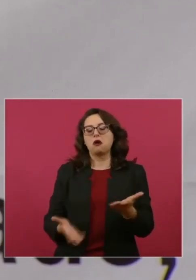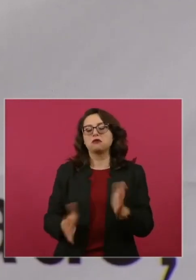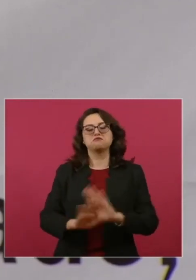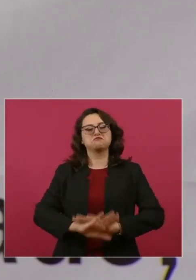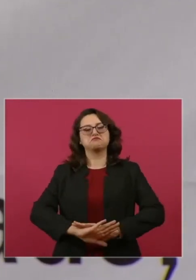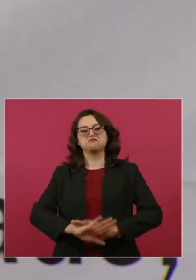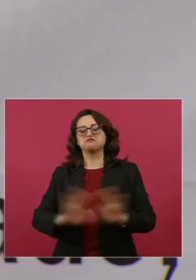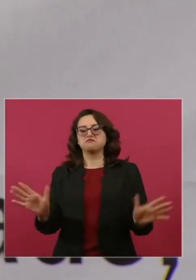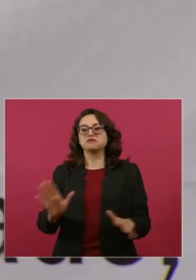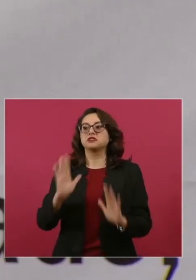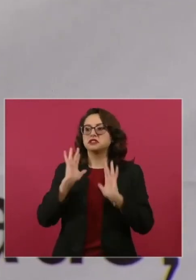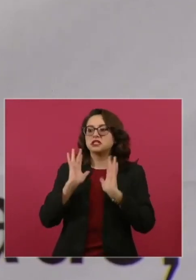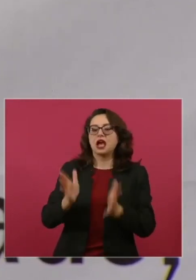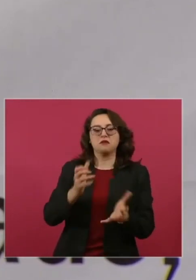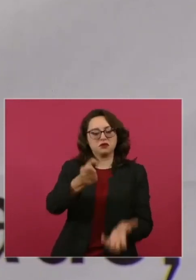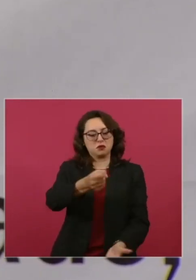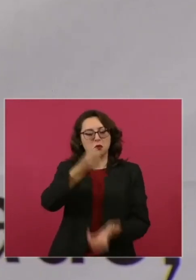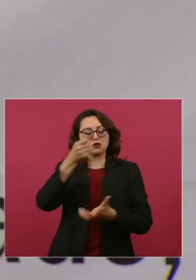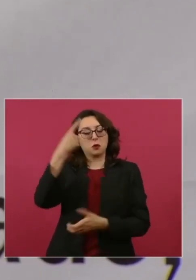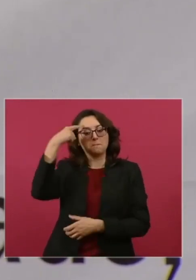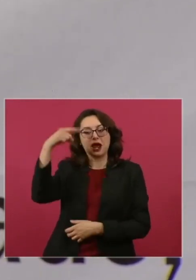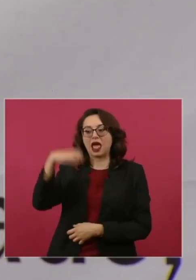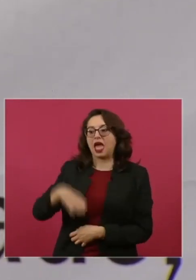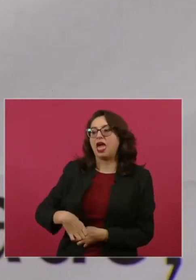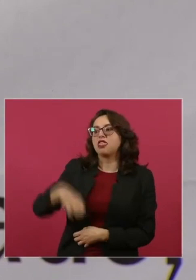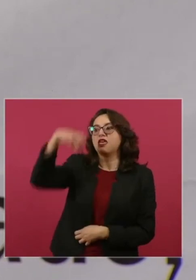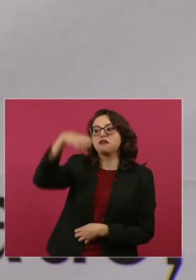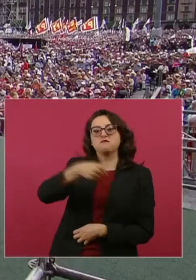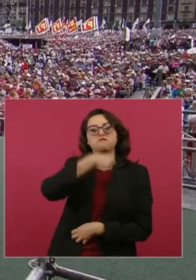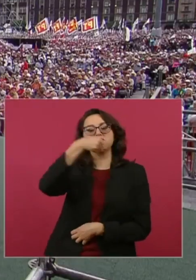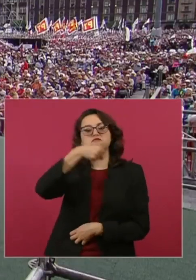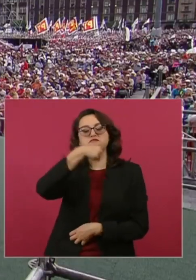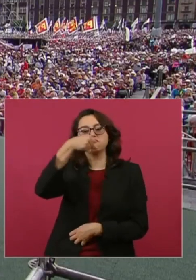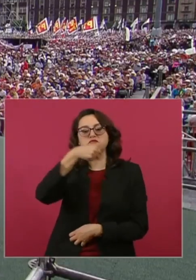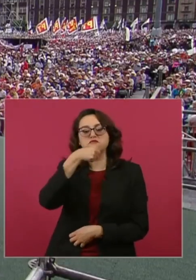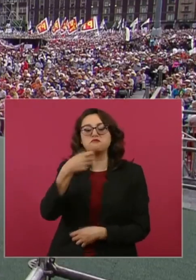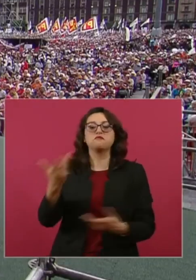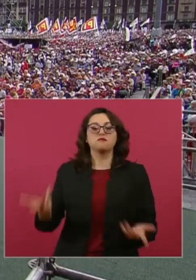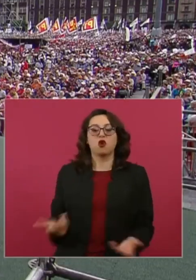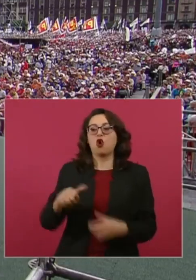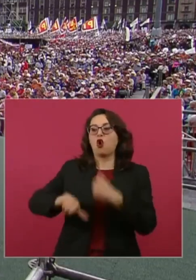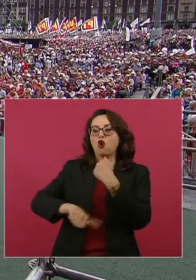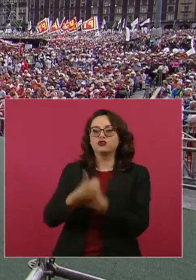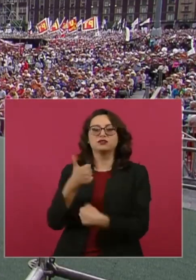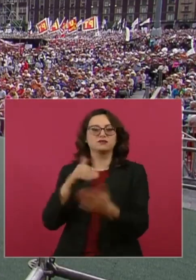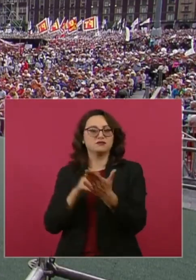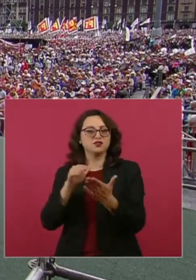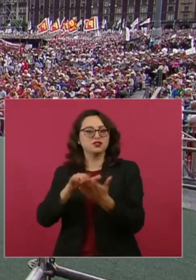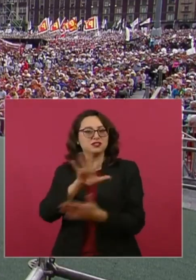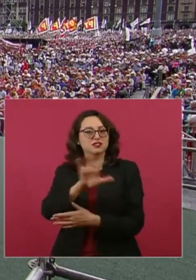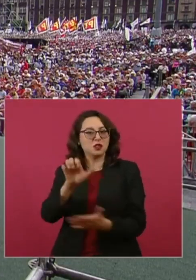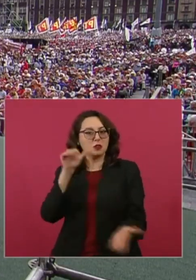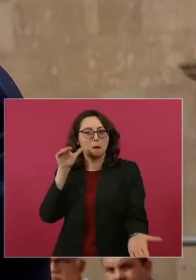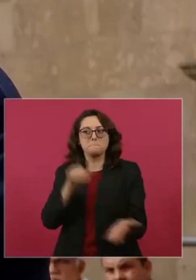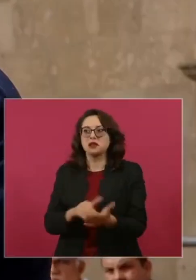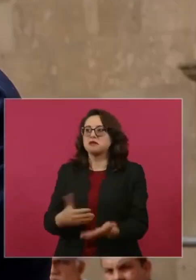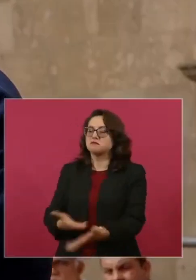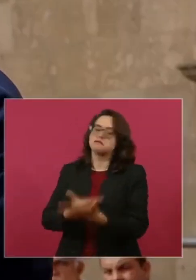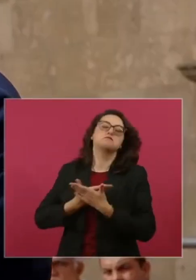mayores. Millions of seniors are being given help. Por cierto,